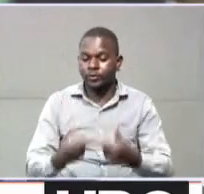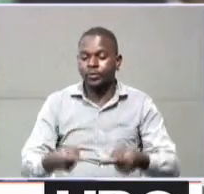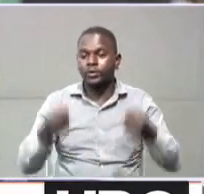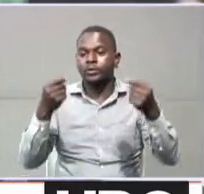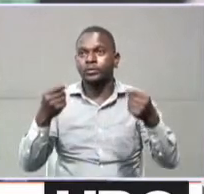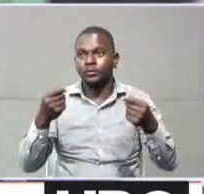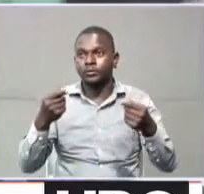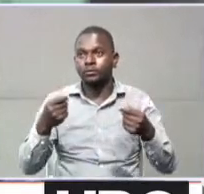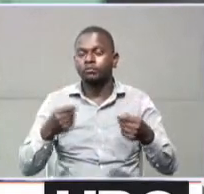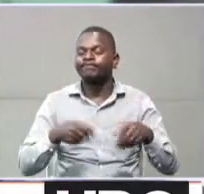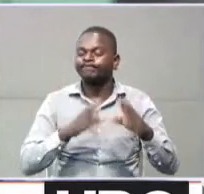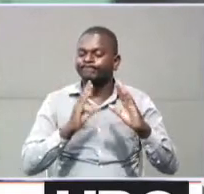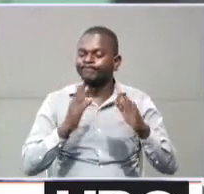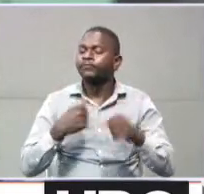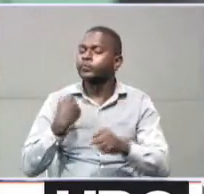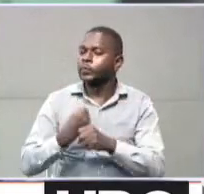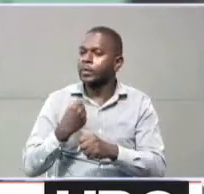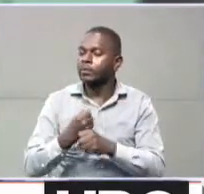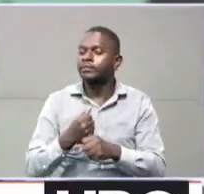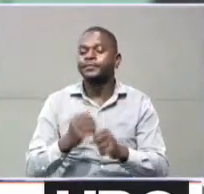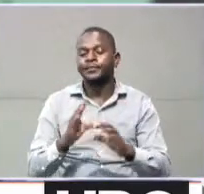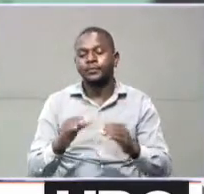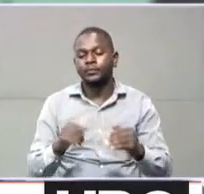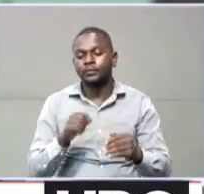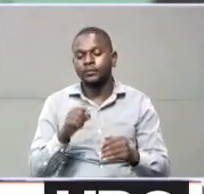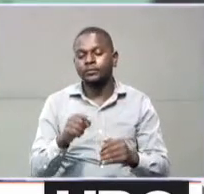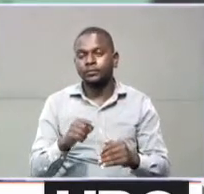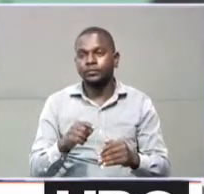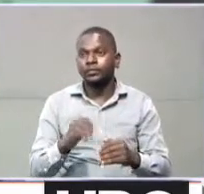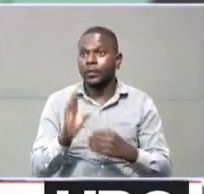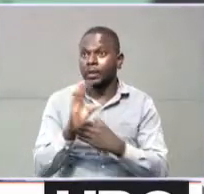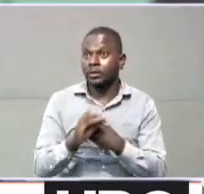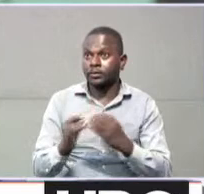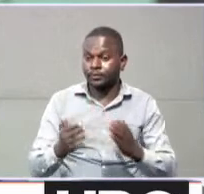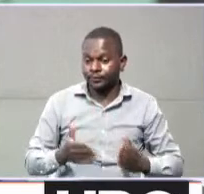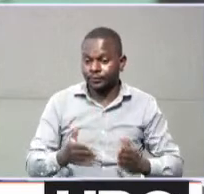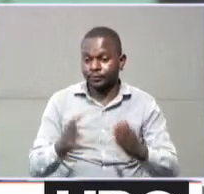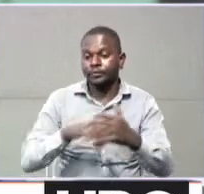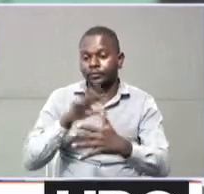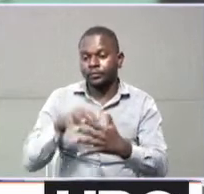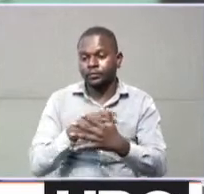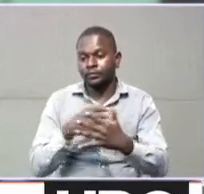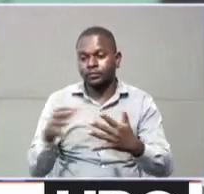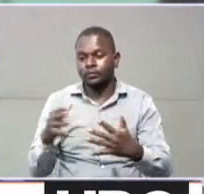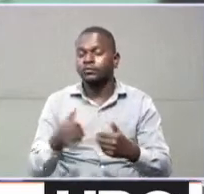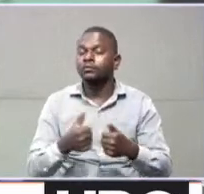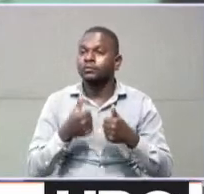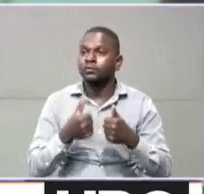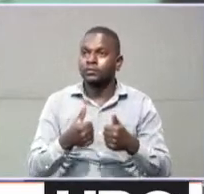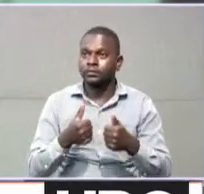has commendably delivered in regard to keeping the district road network motorable